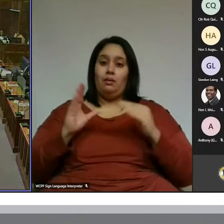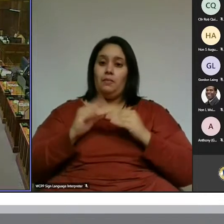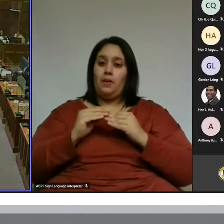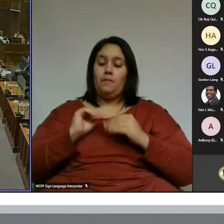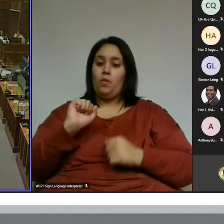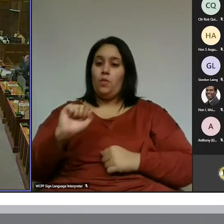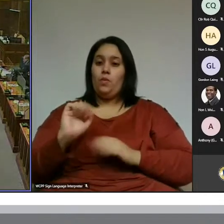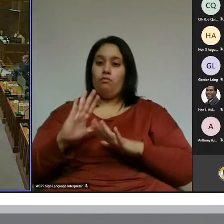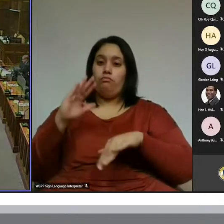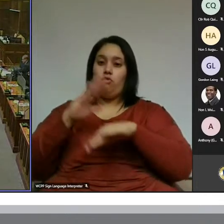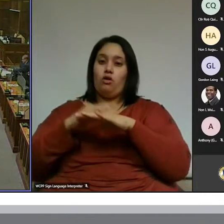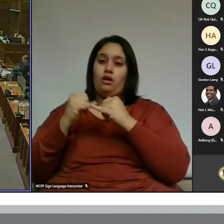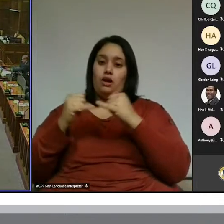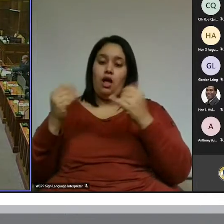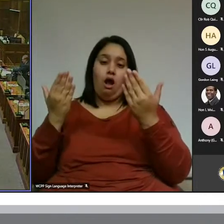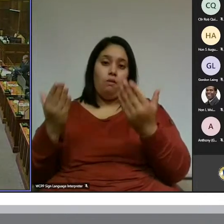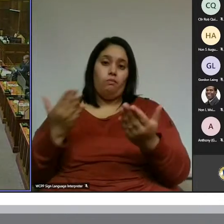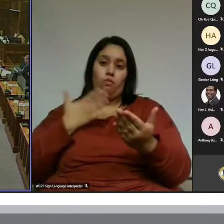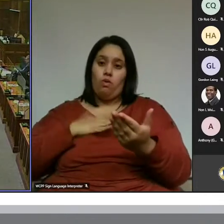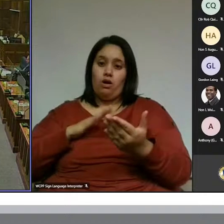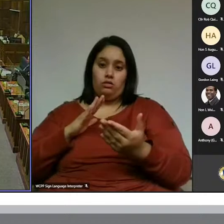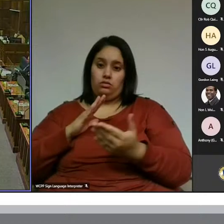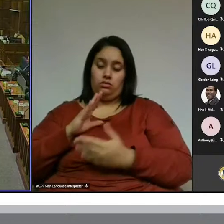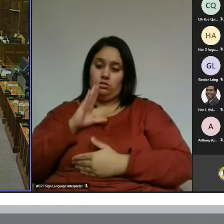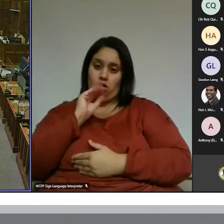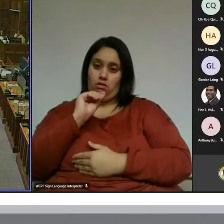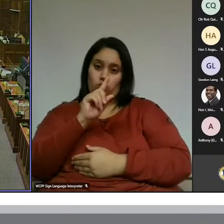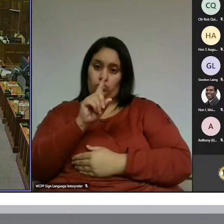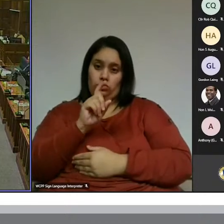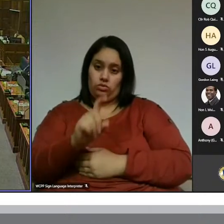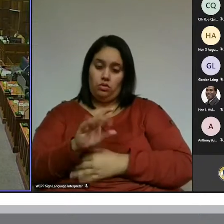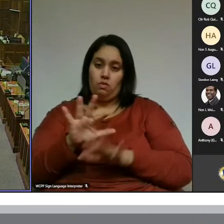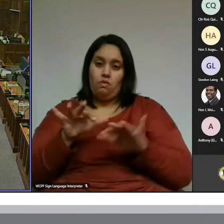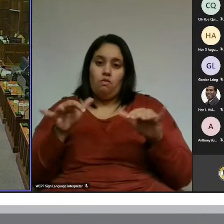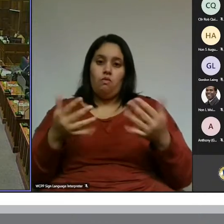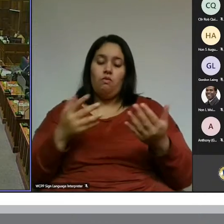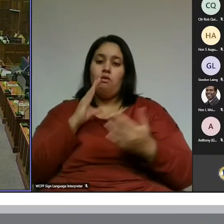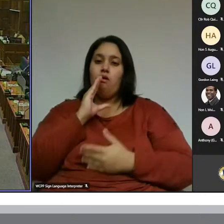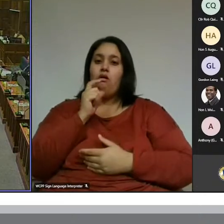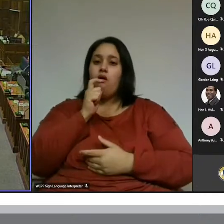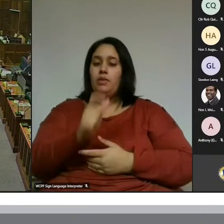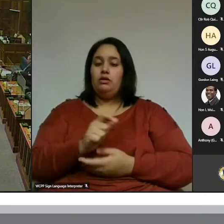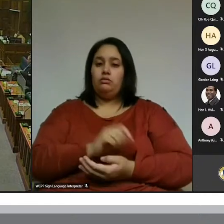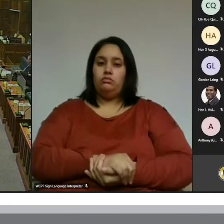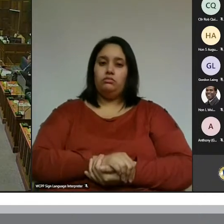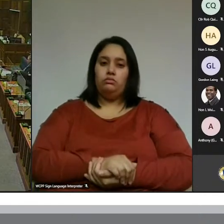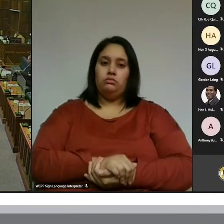on the platform if they would like to ask a question or pass a comment.